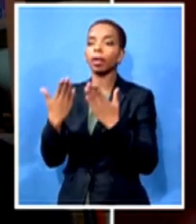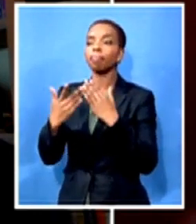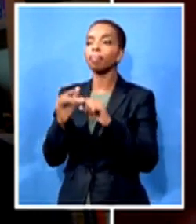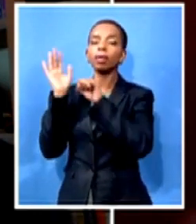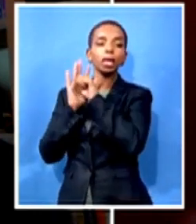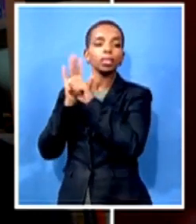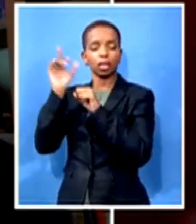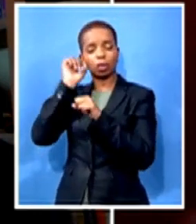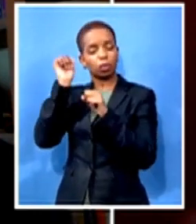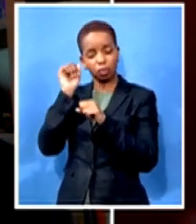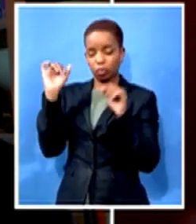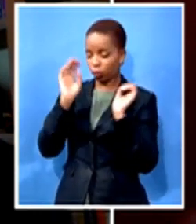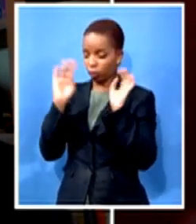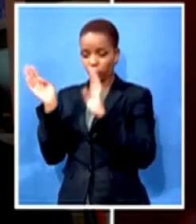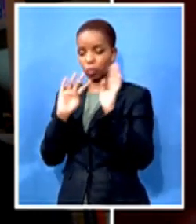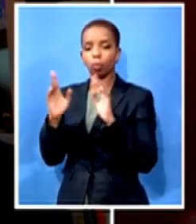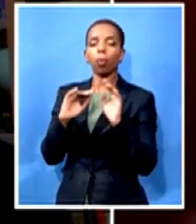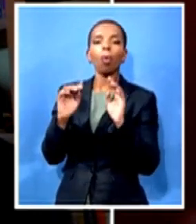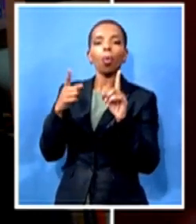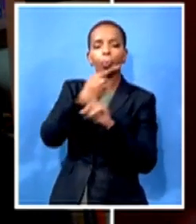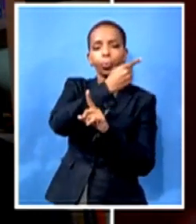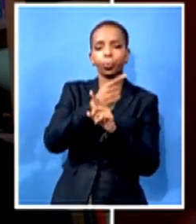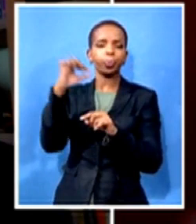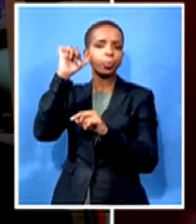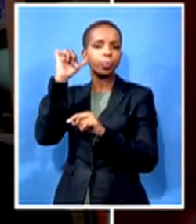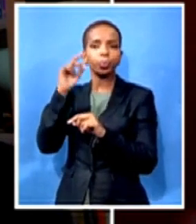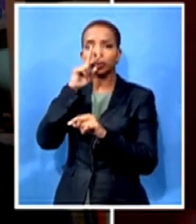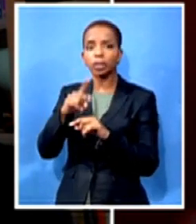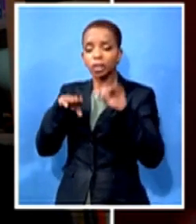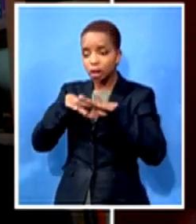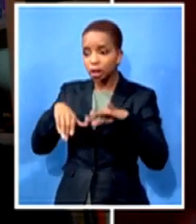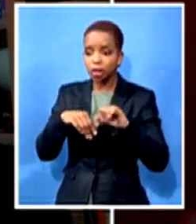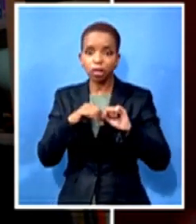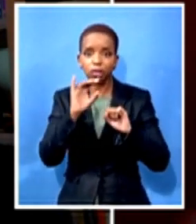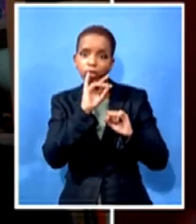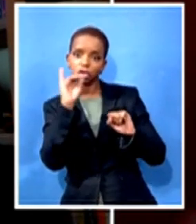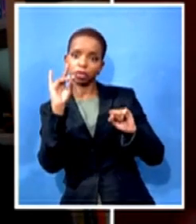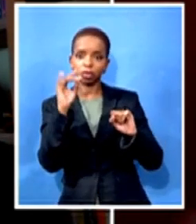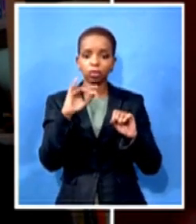We've seen children trying to feature in these interactions sometimes.